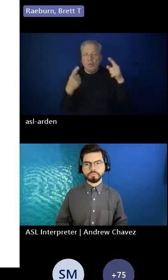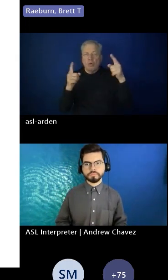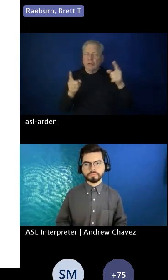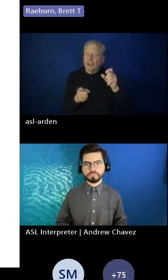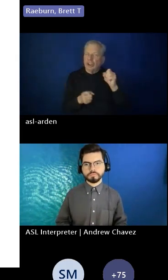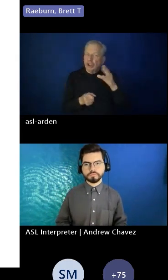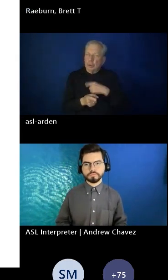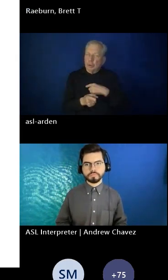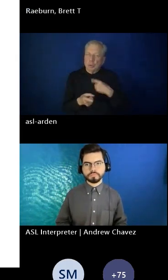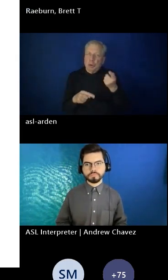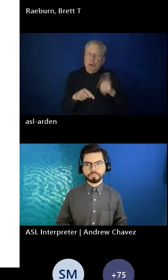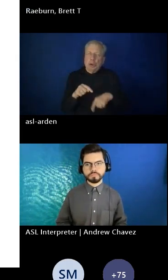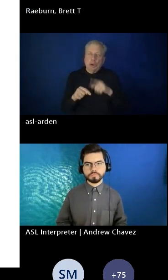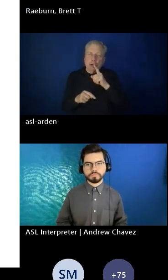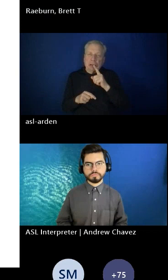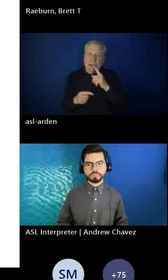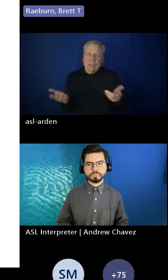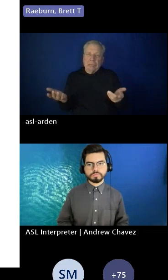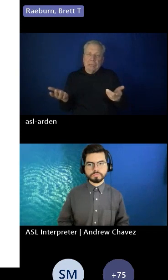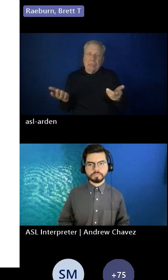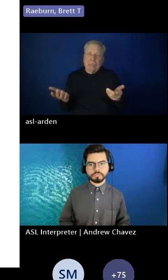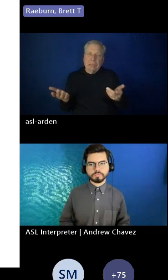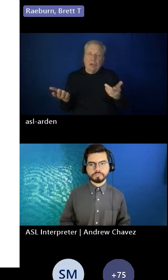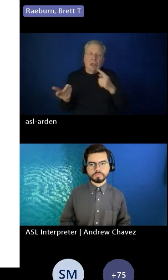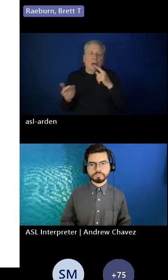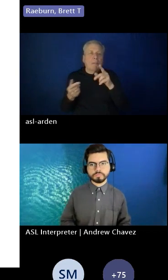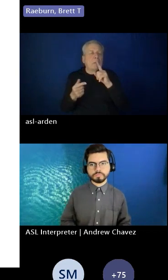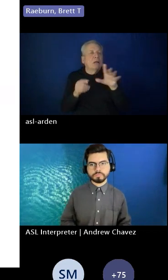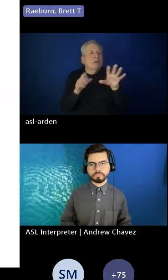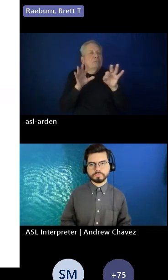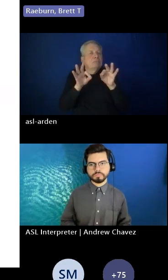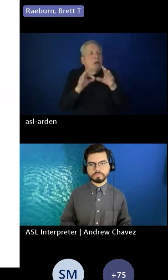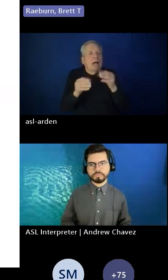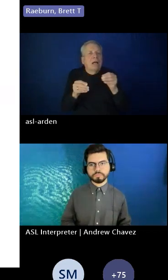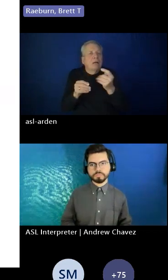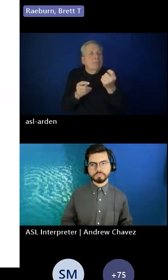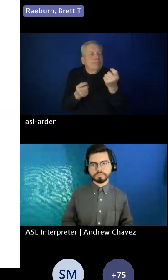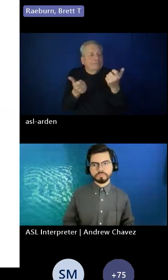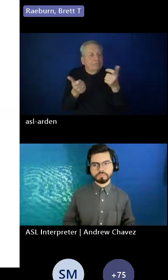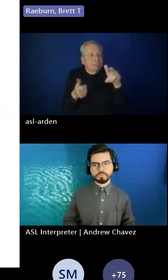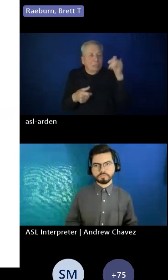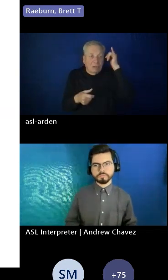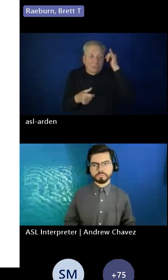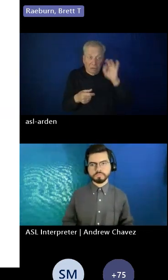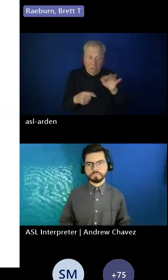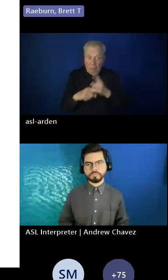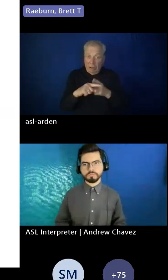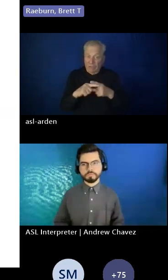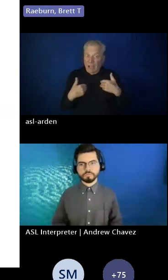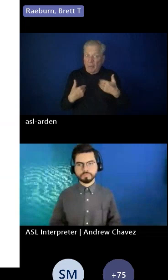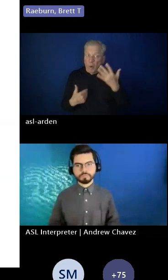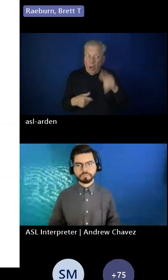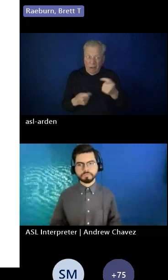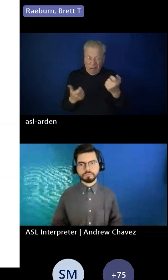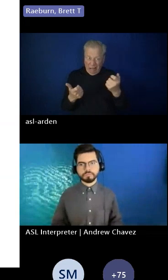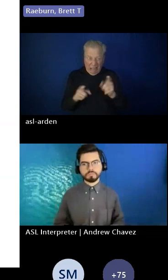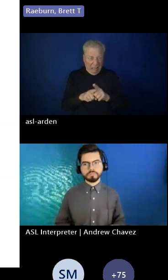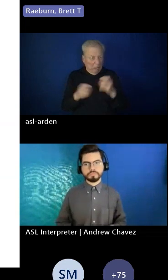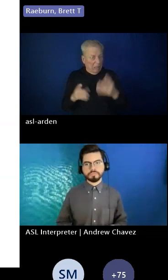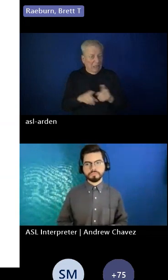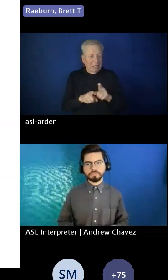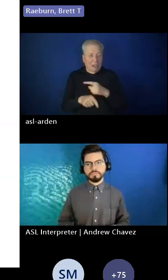we couldn't do selective removal of, like, say, positive animals because we had to remove as many as we could